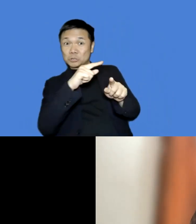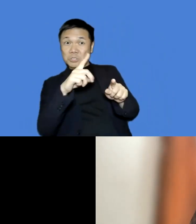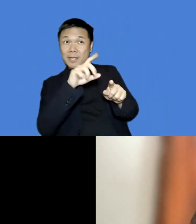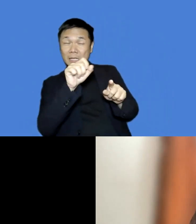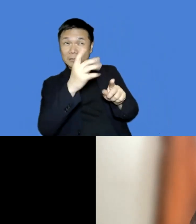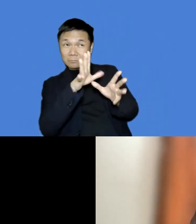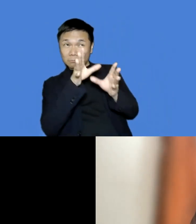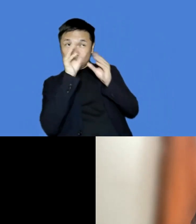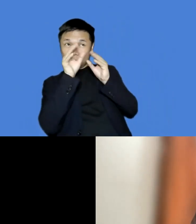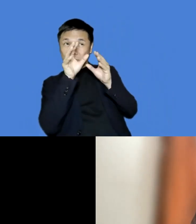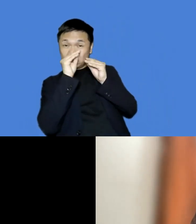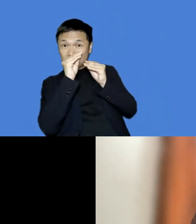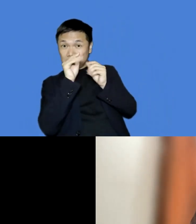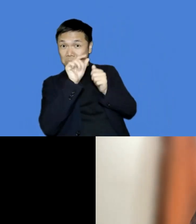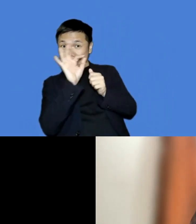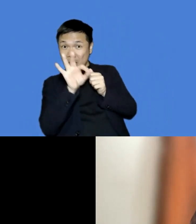they engage?"